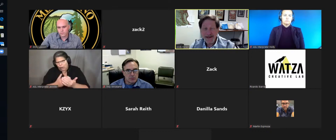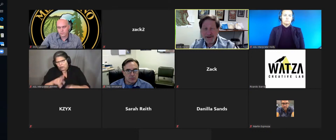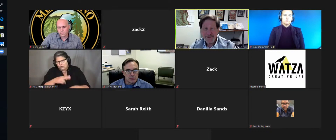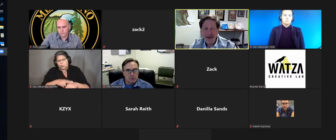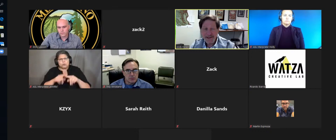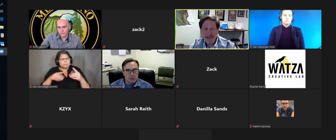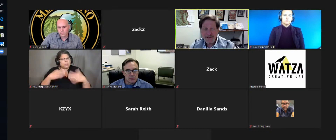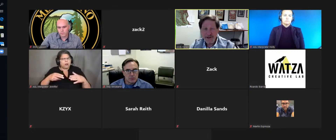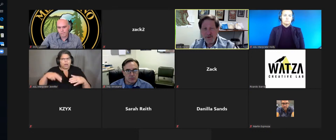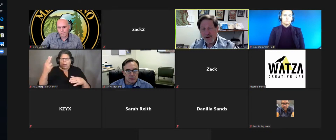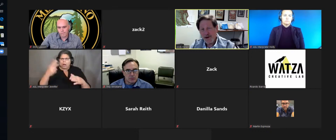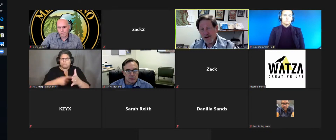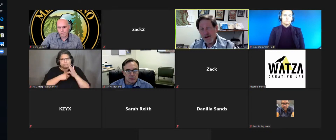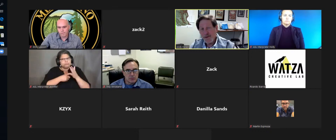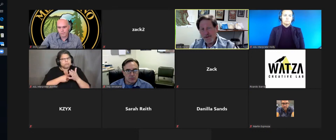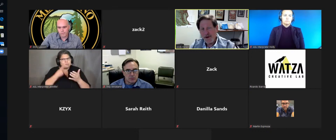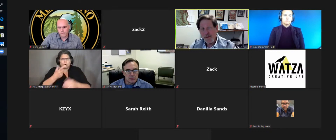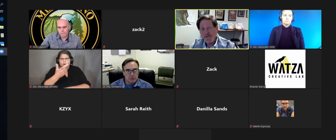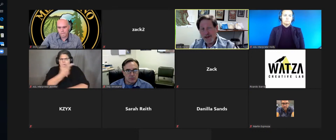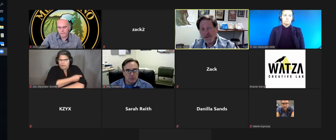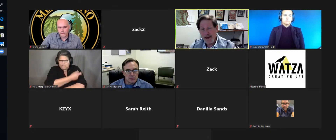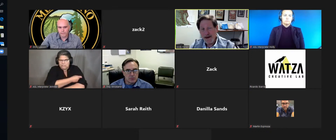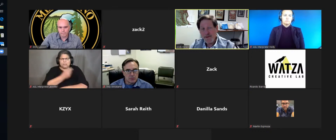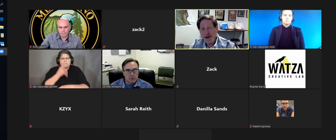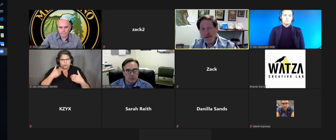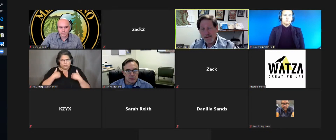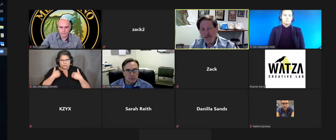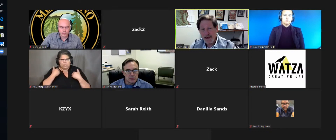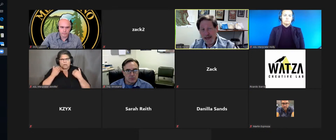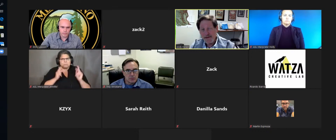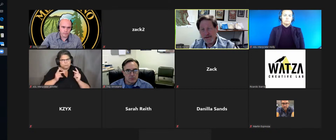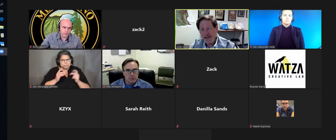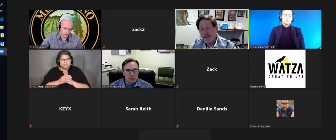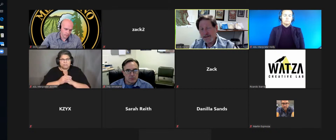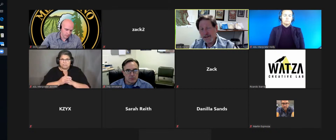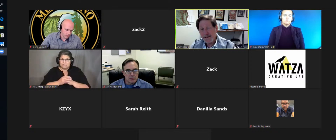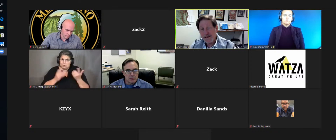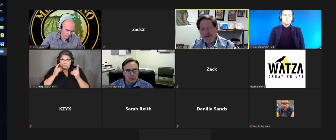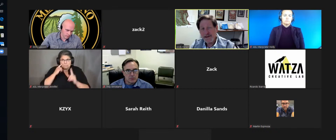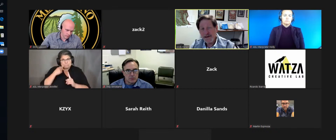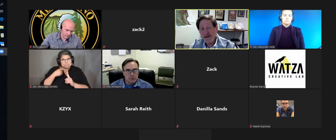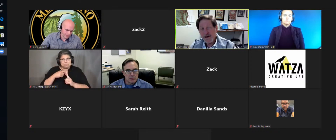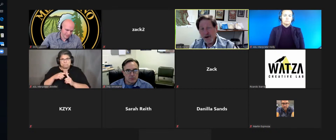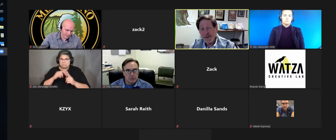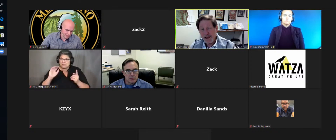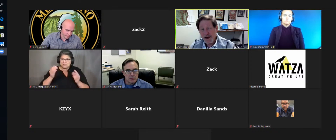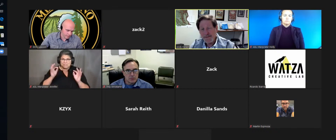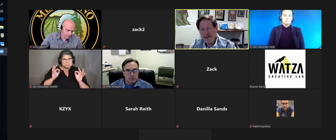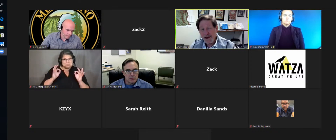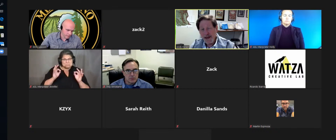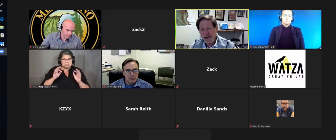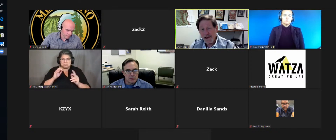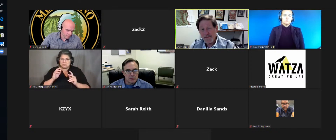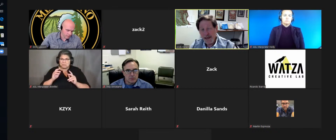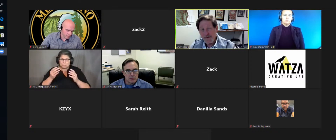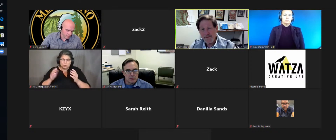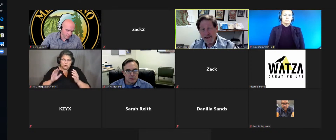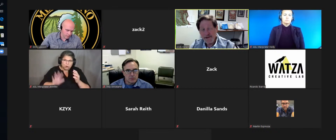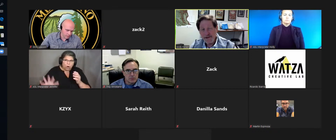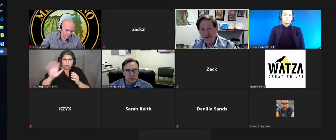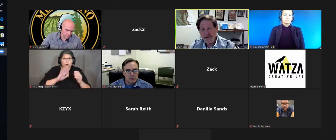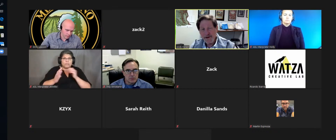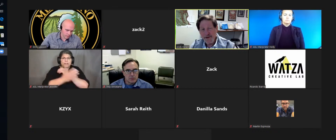demand on getting those vaccines. So we're very hopeful as we make our way through the county, and as the clinics are opening up and